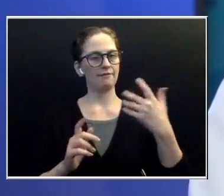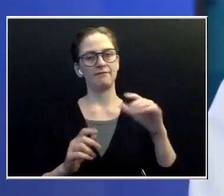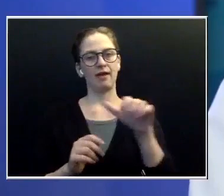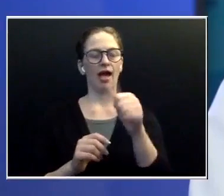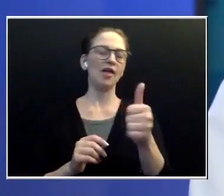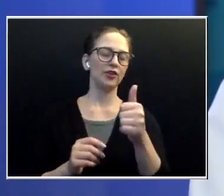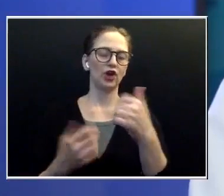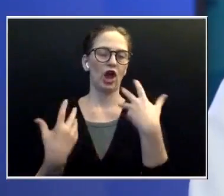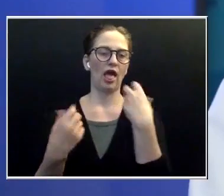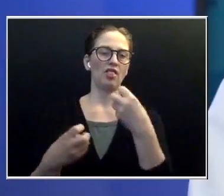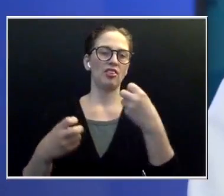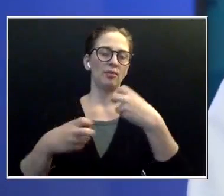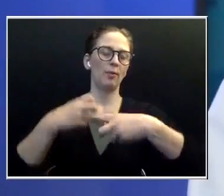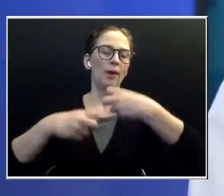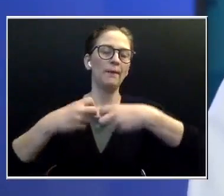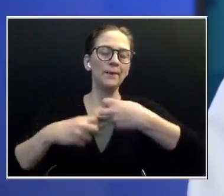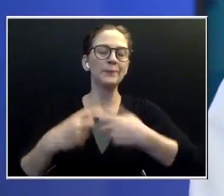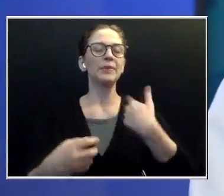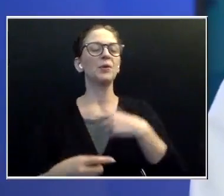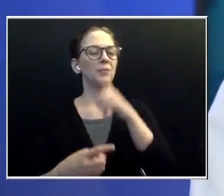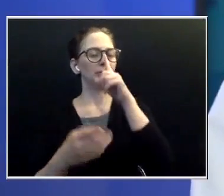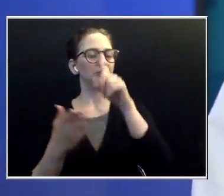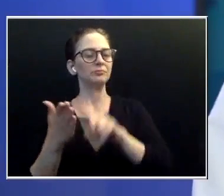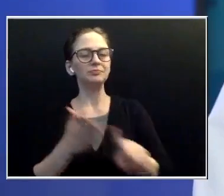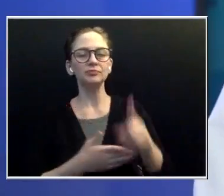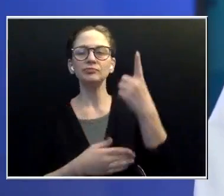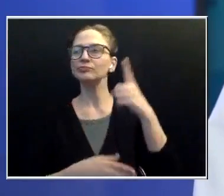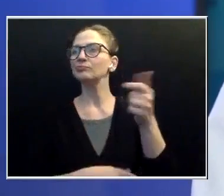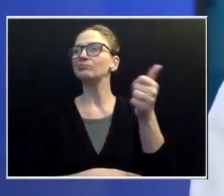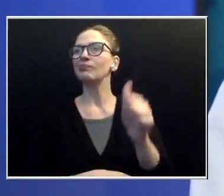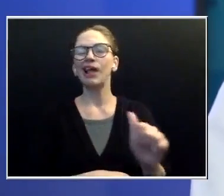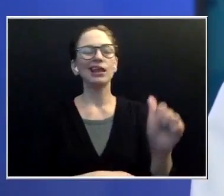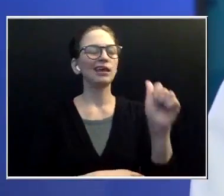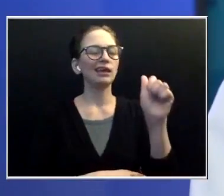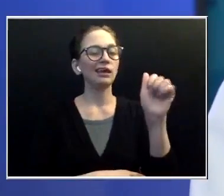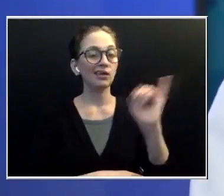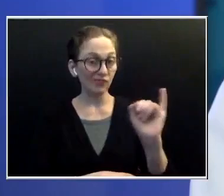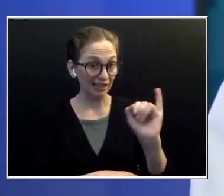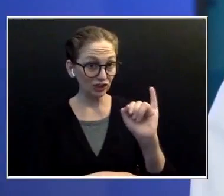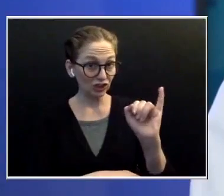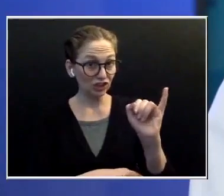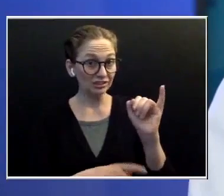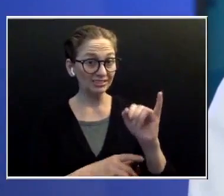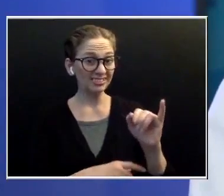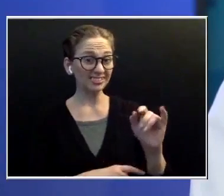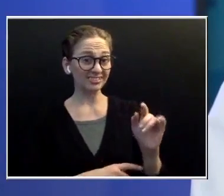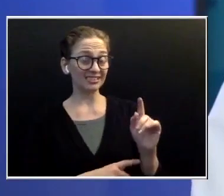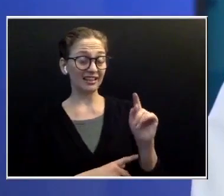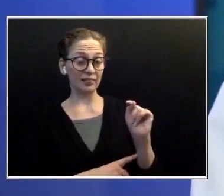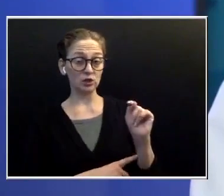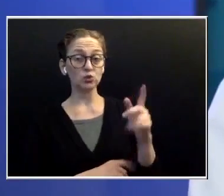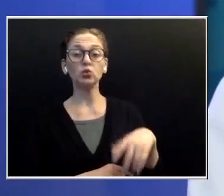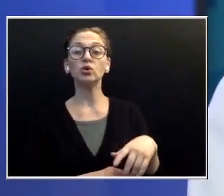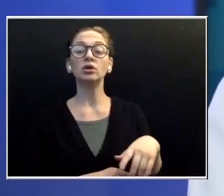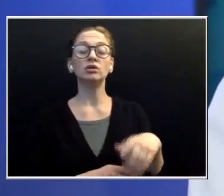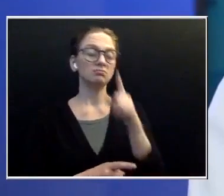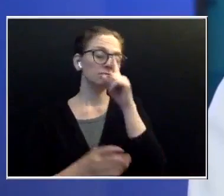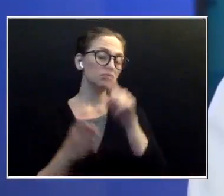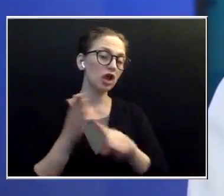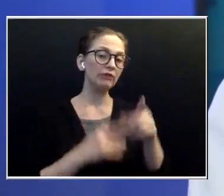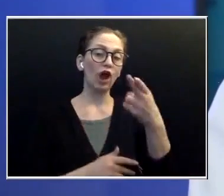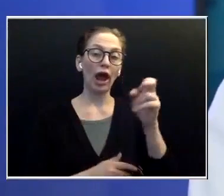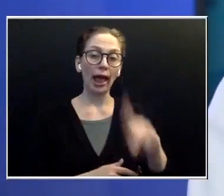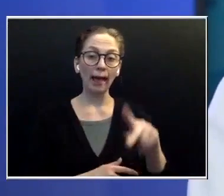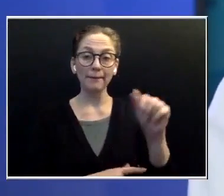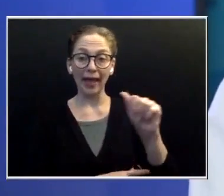for any infections in the stool. So we check for hepatitis A, B, and C. We also check for syphilis,